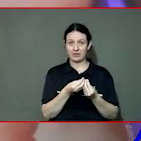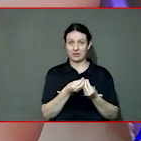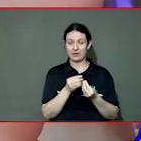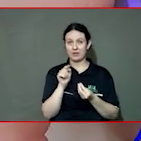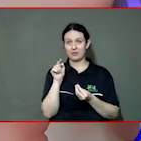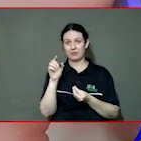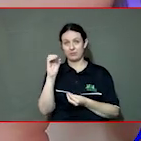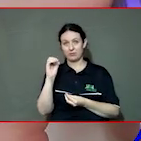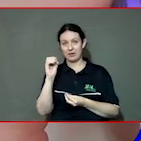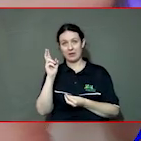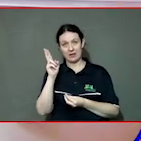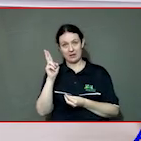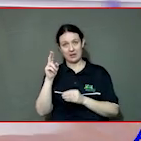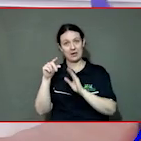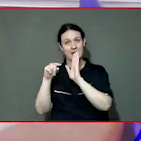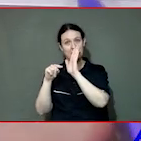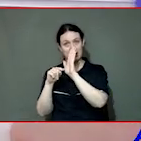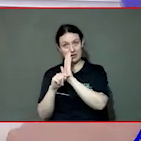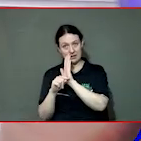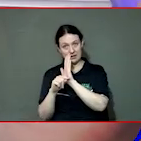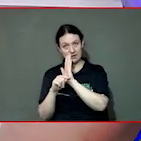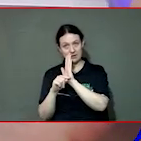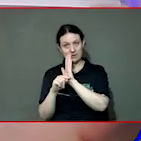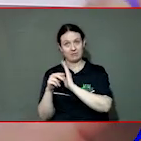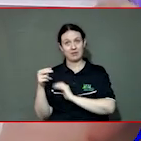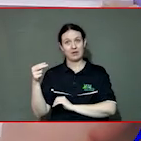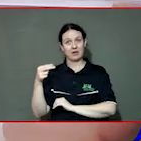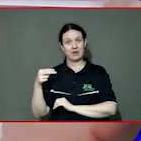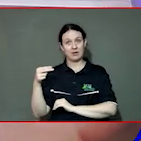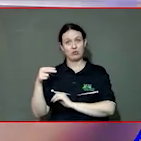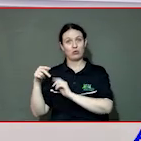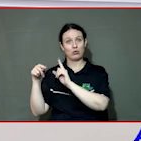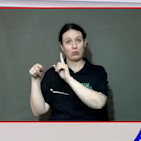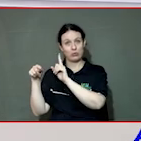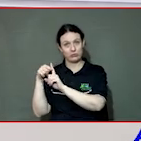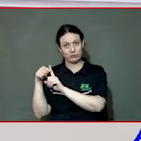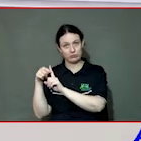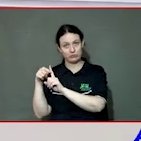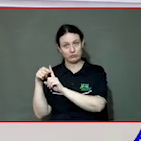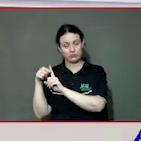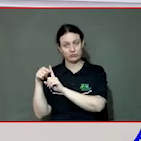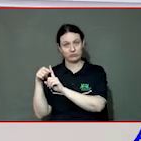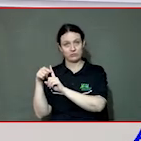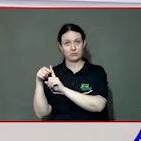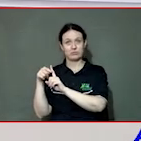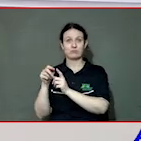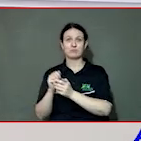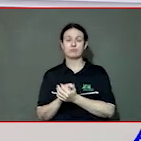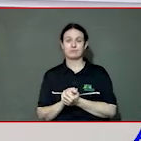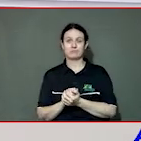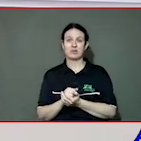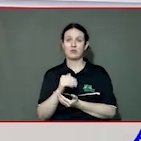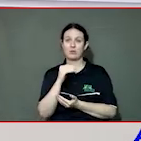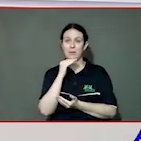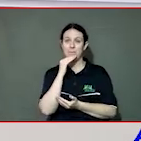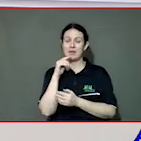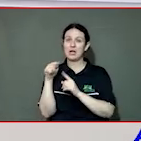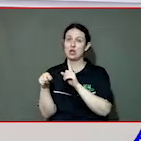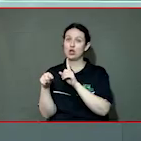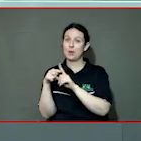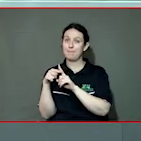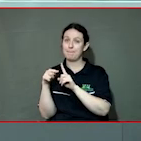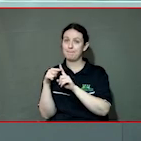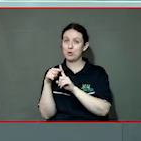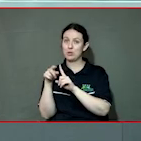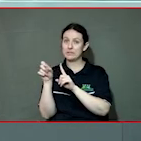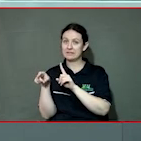oxygen also delta negative, the hydrogen will be delta positive. So that means the positive part on the